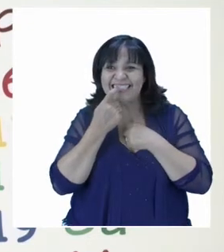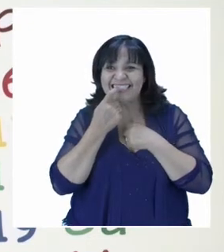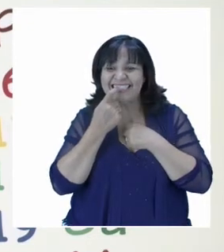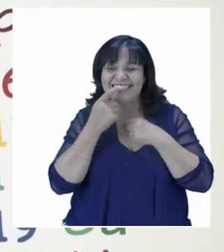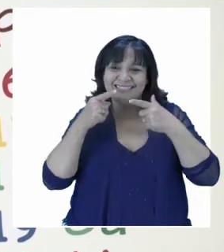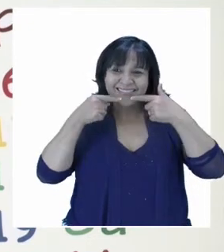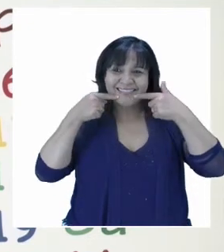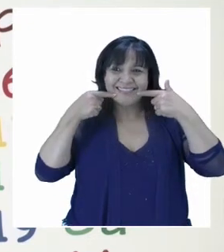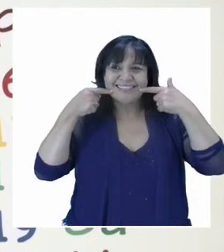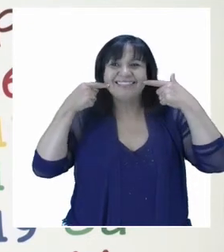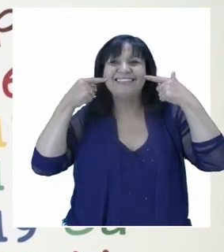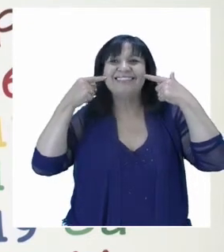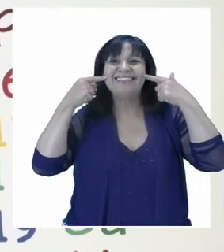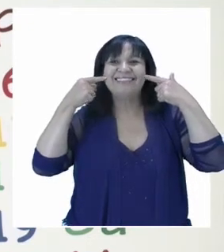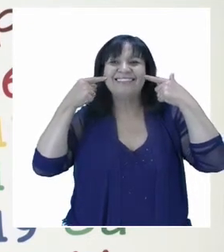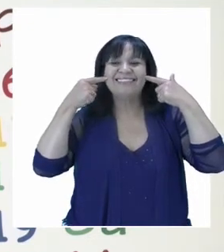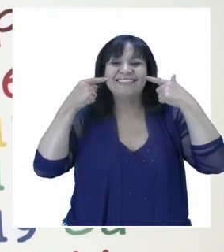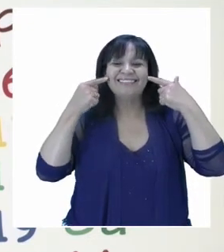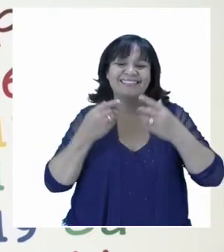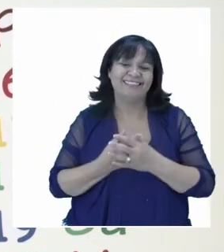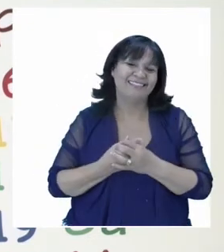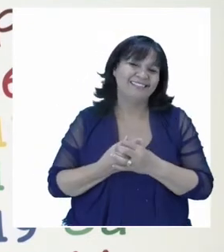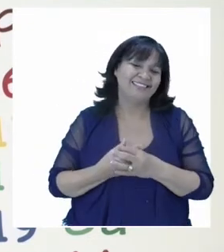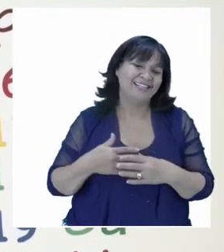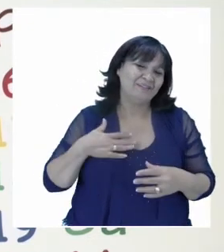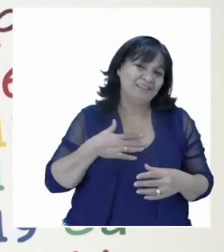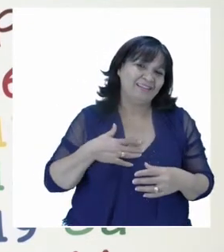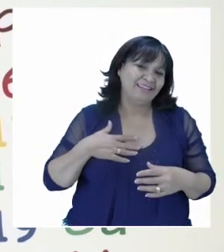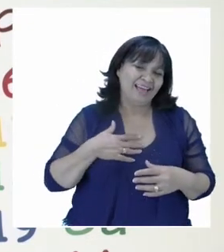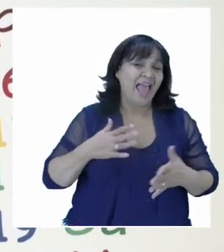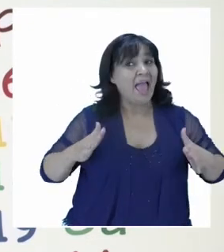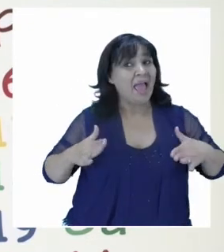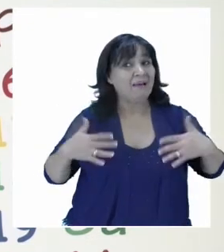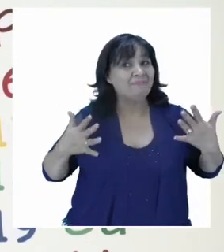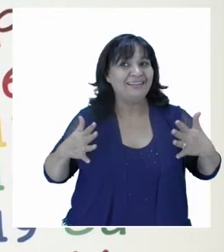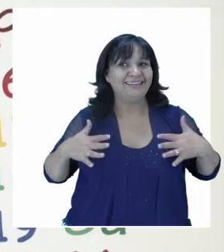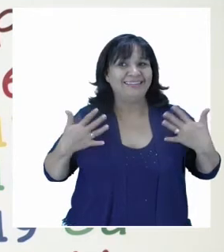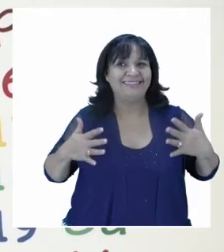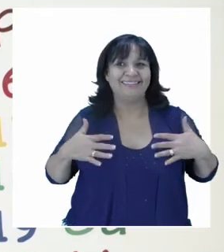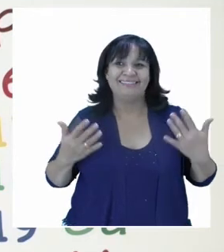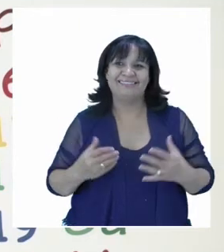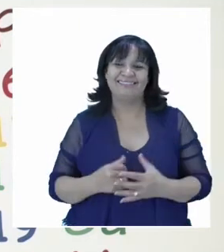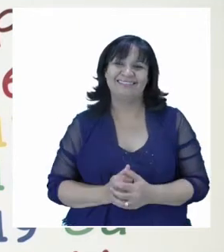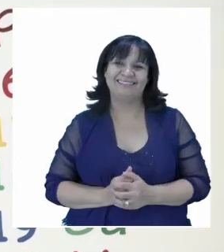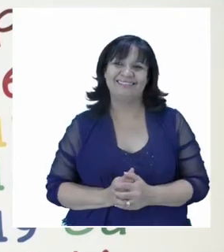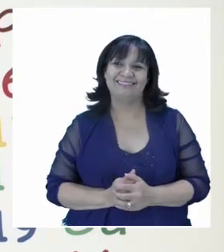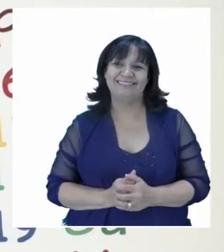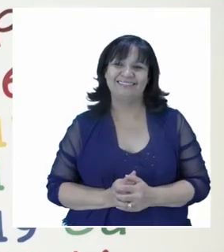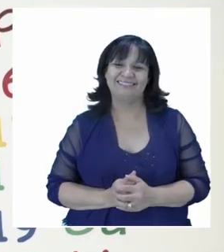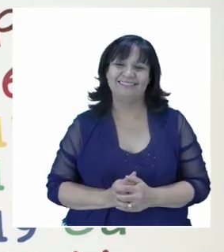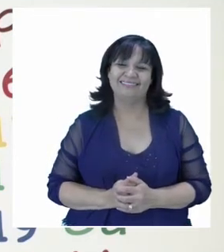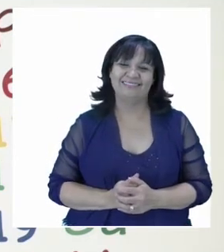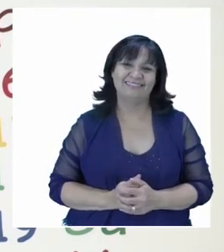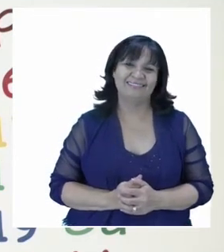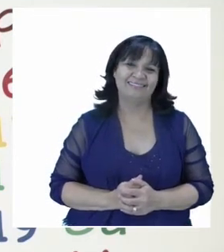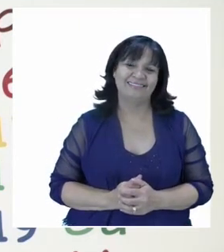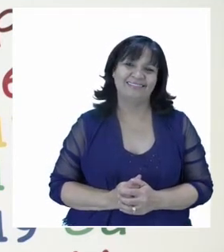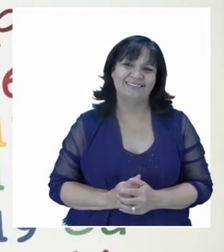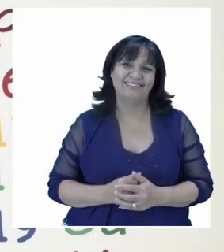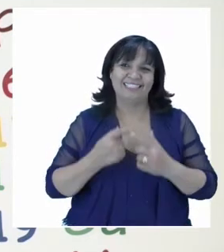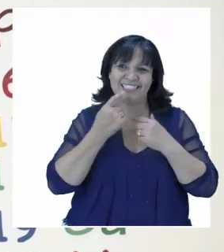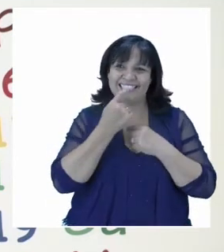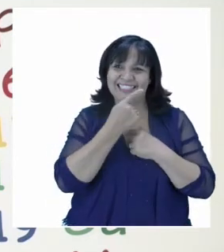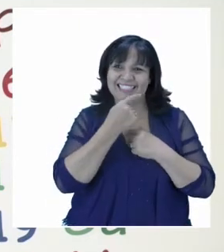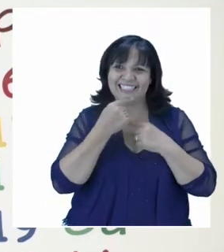This emotion tells us that we are happy. When our mouth is open and